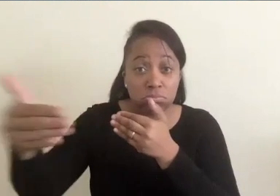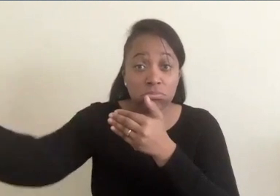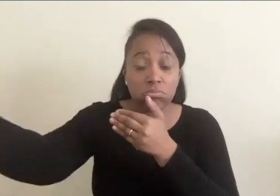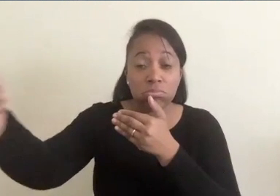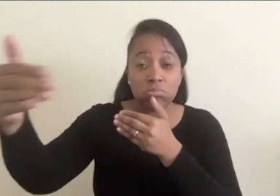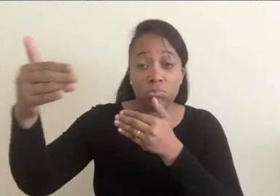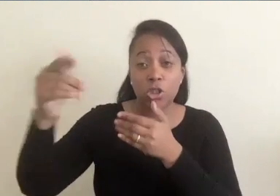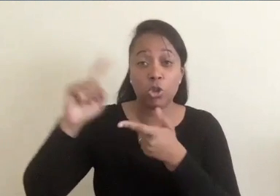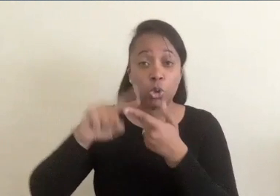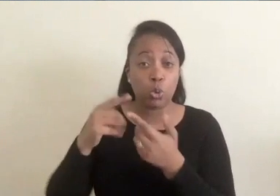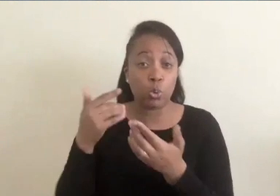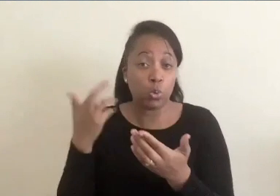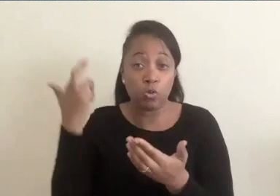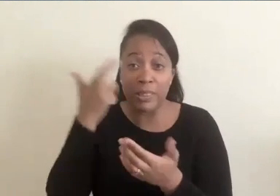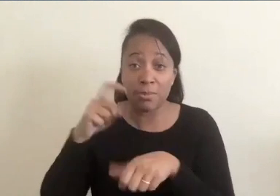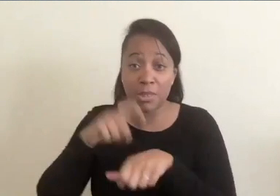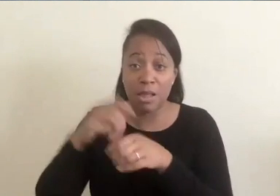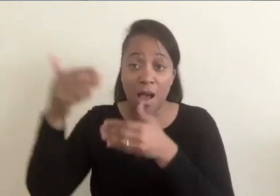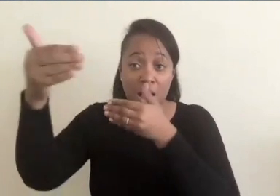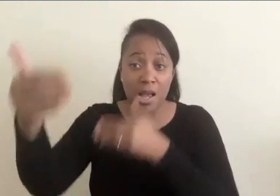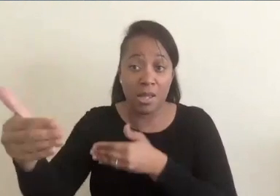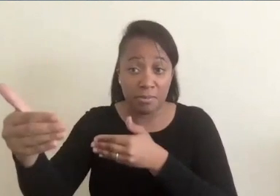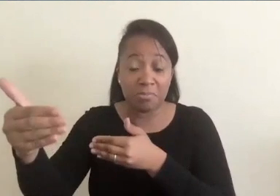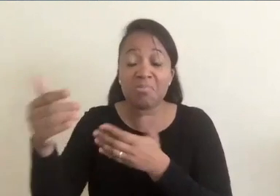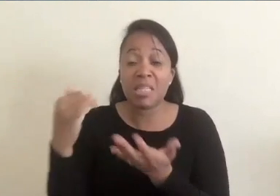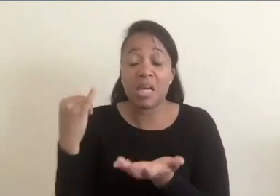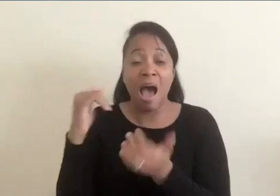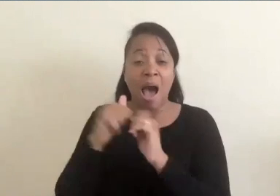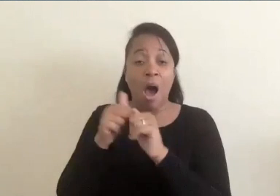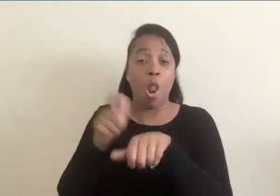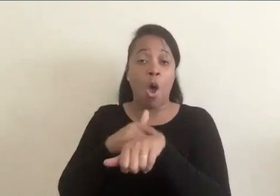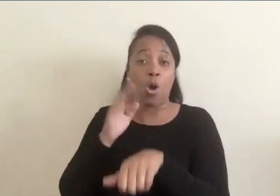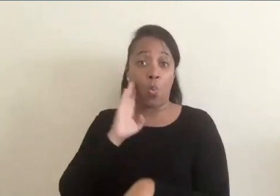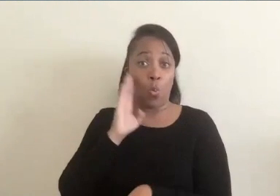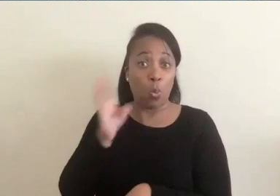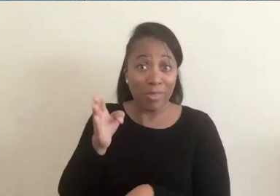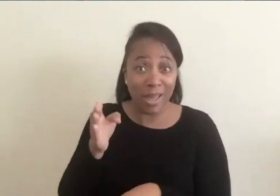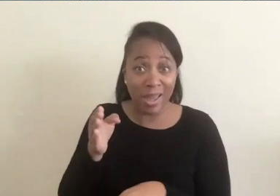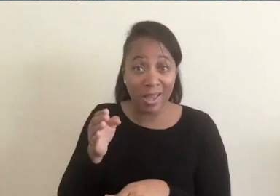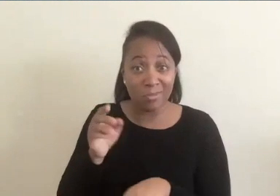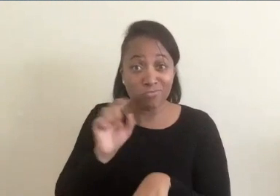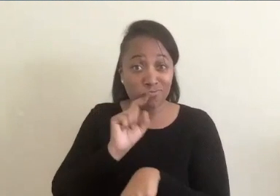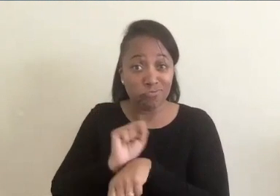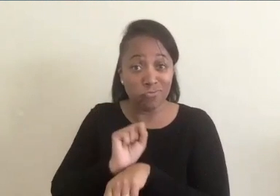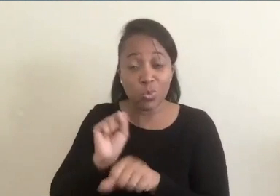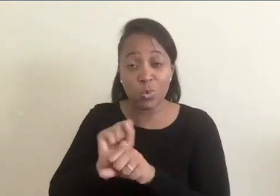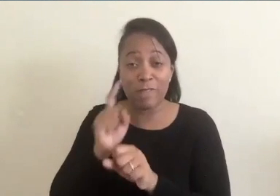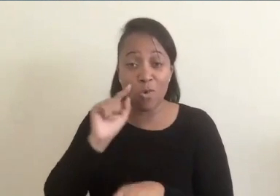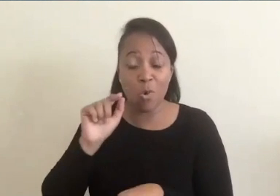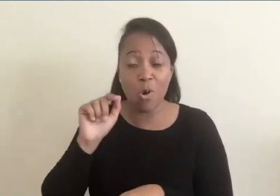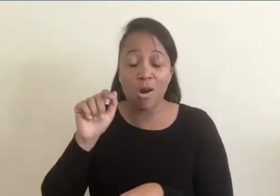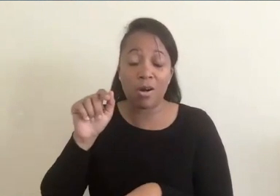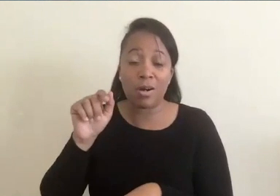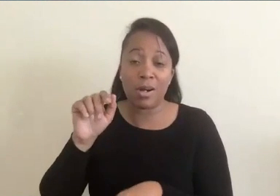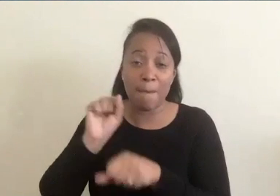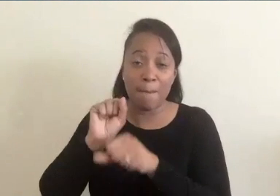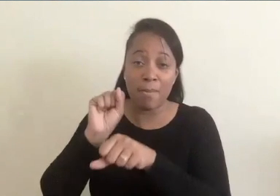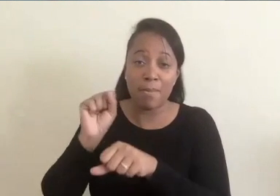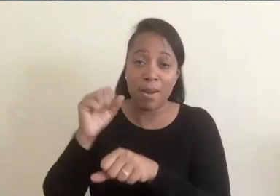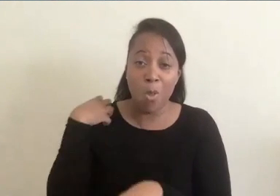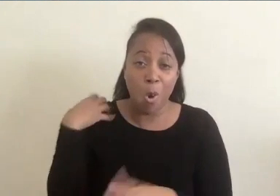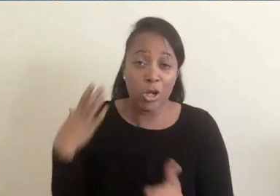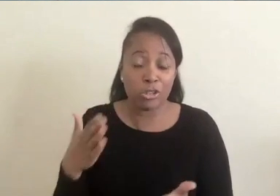forward to a reasonable time. How long would they have worked for the employer? That could be a very long time. They can get emotional